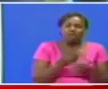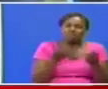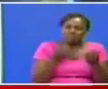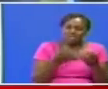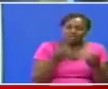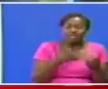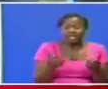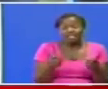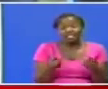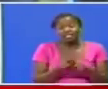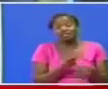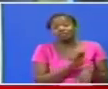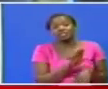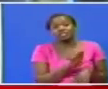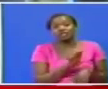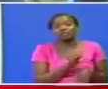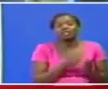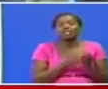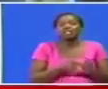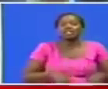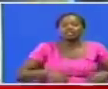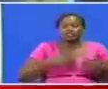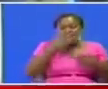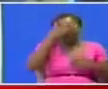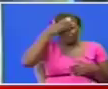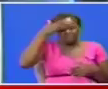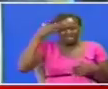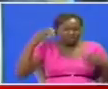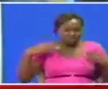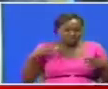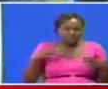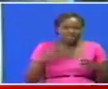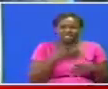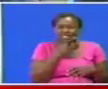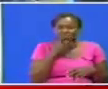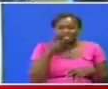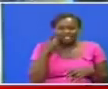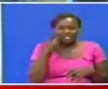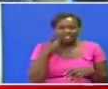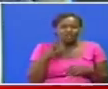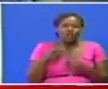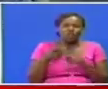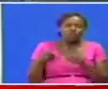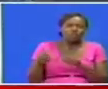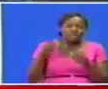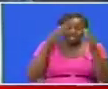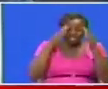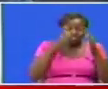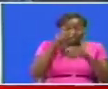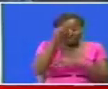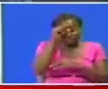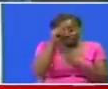like them, lived as forgotten people, a people in the wilderness, far removed from the attention of government